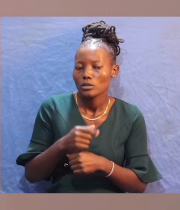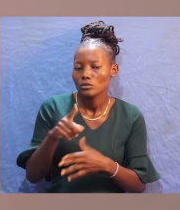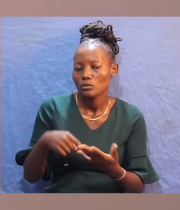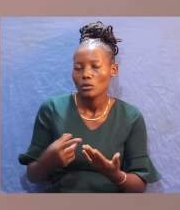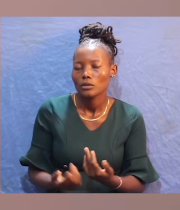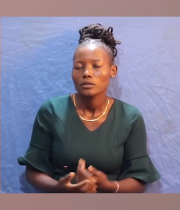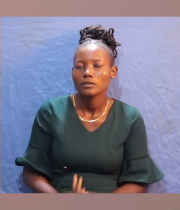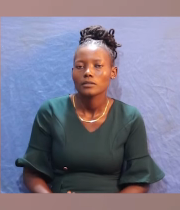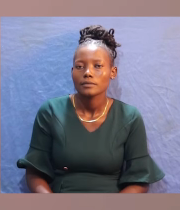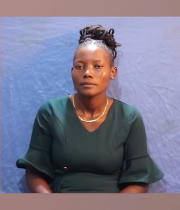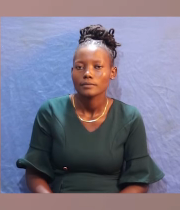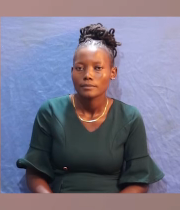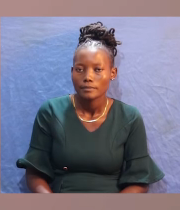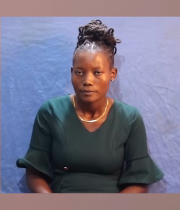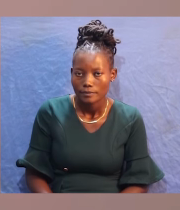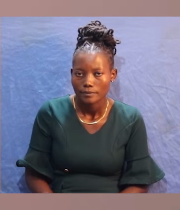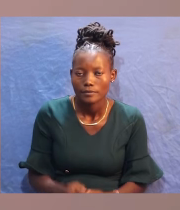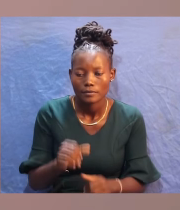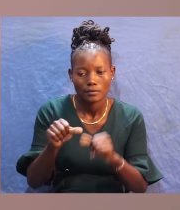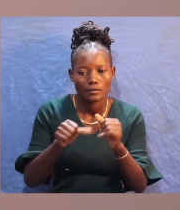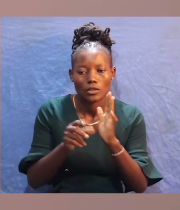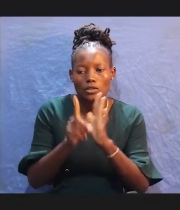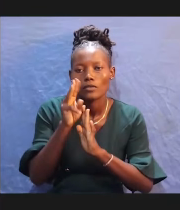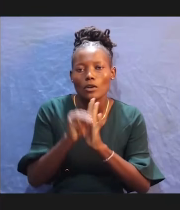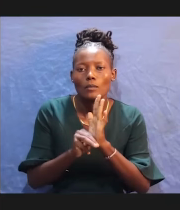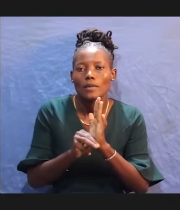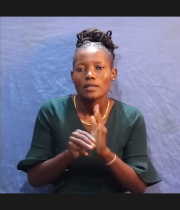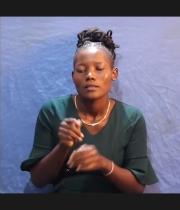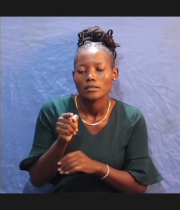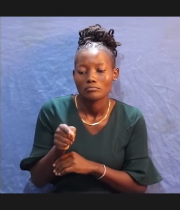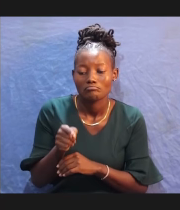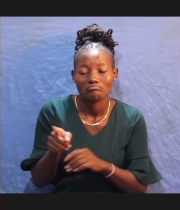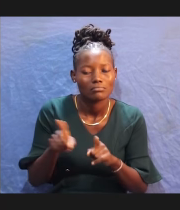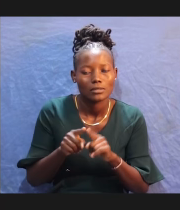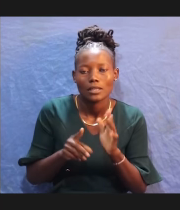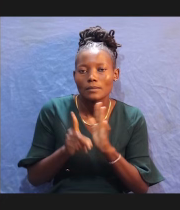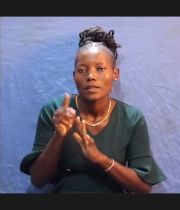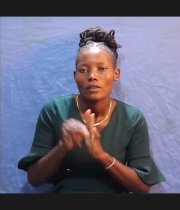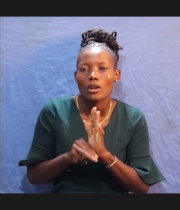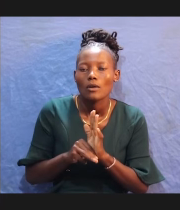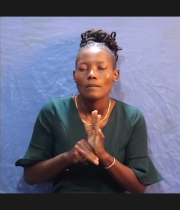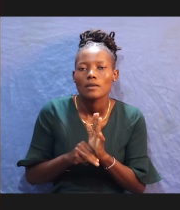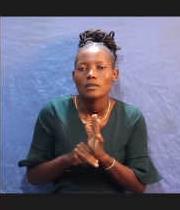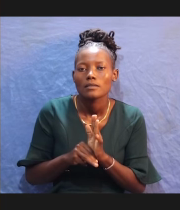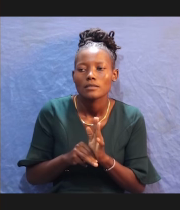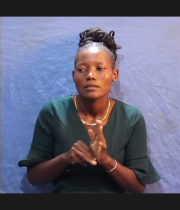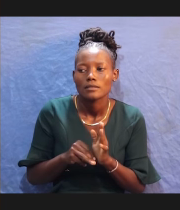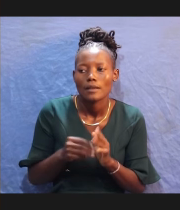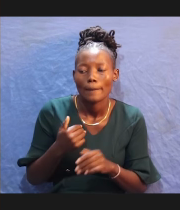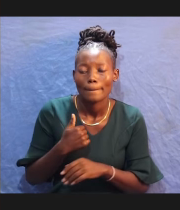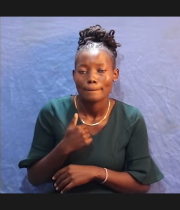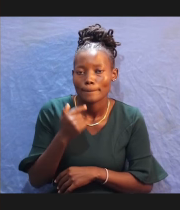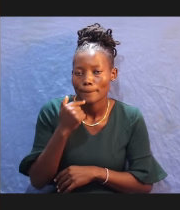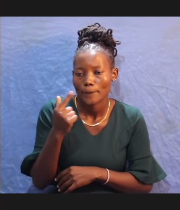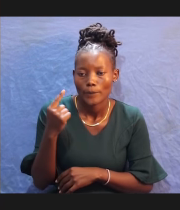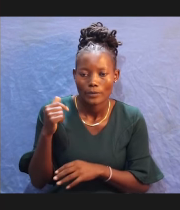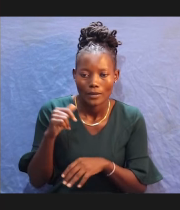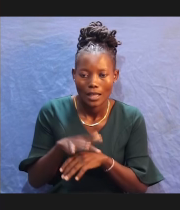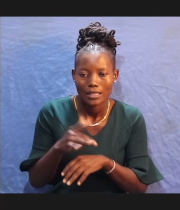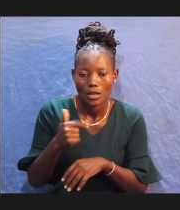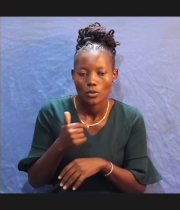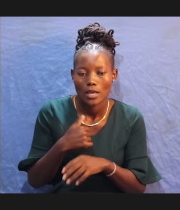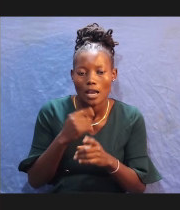about it? Still on development. Yeah, this is still development, and this is, as I said, there are different topics. So this